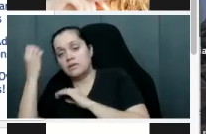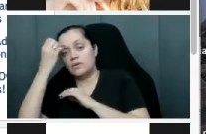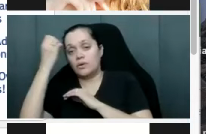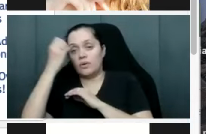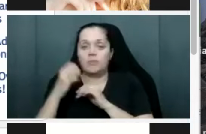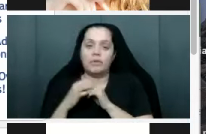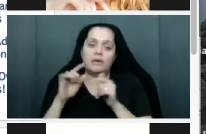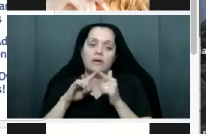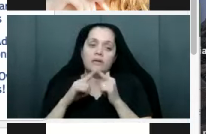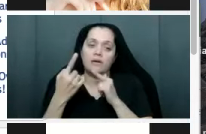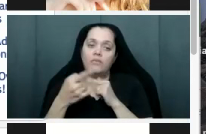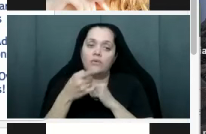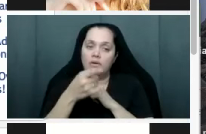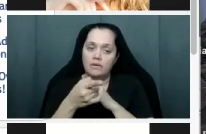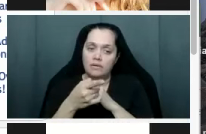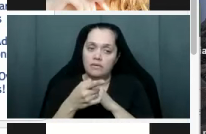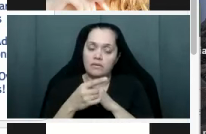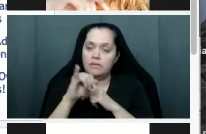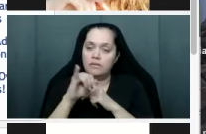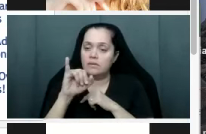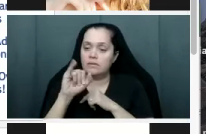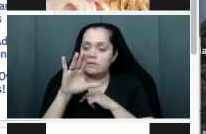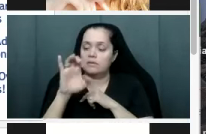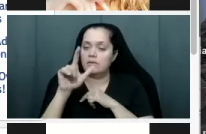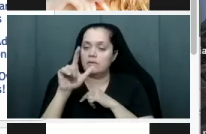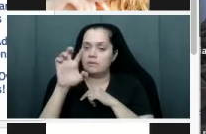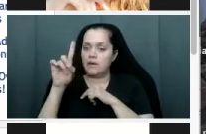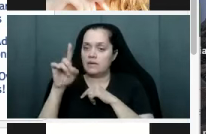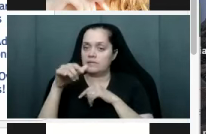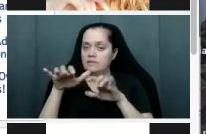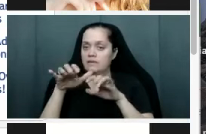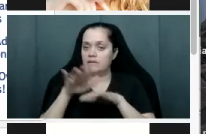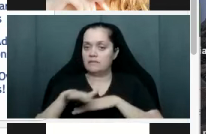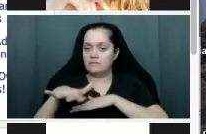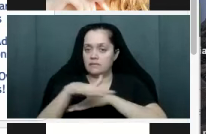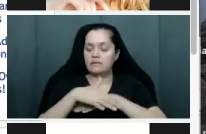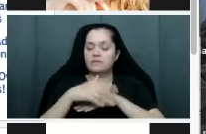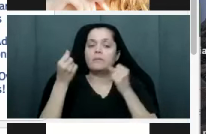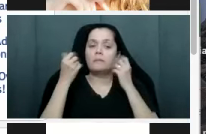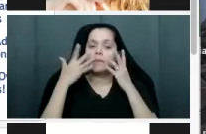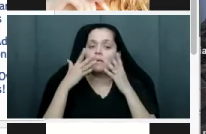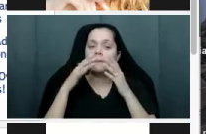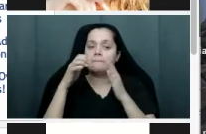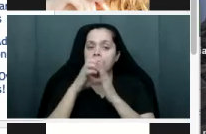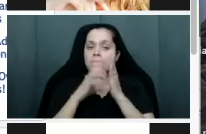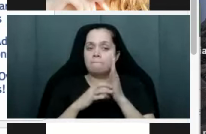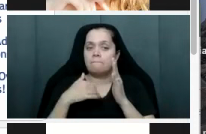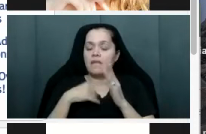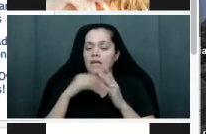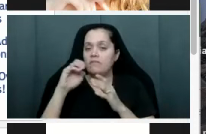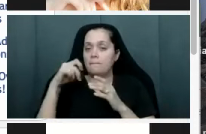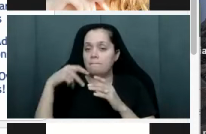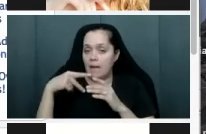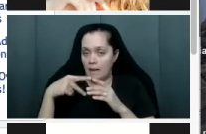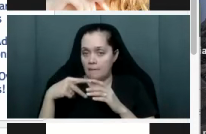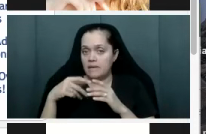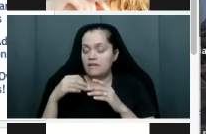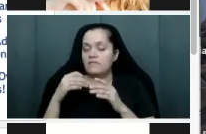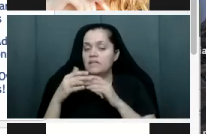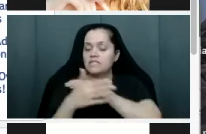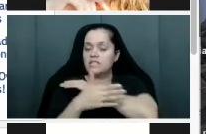And that one is Iceland. Okay, so many of the chapters have a map. If it's about a